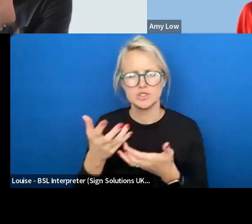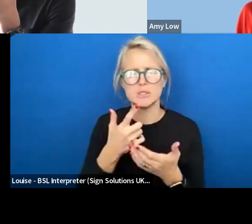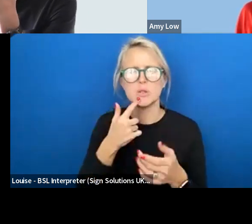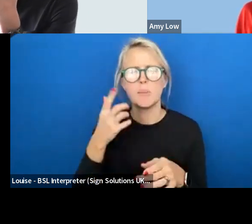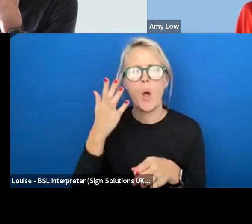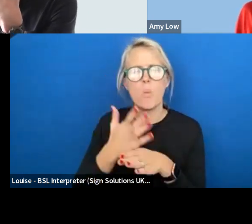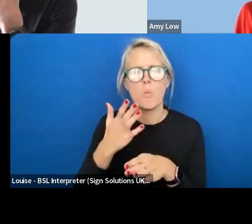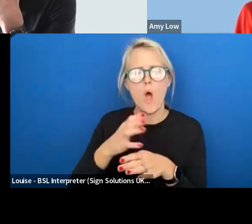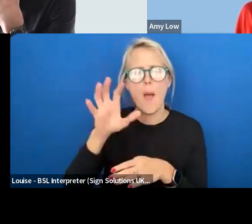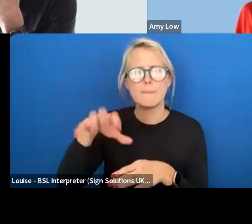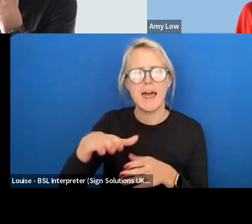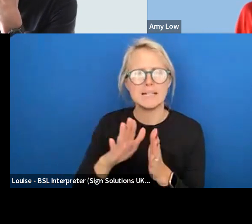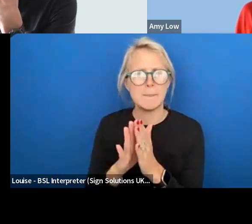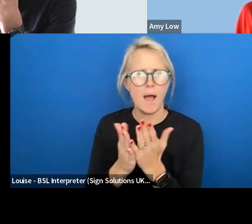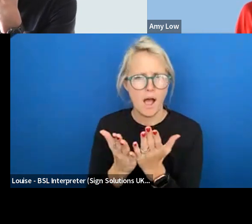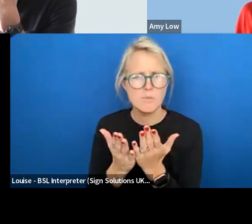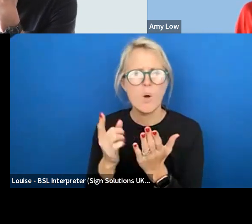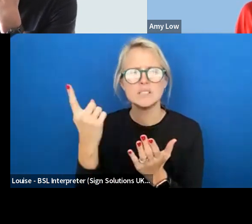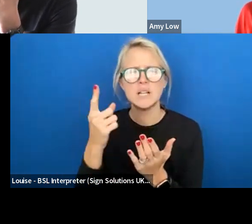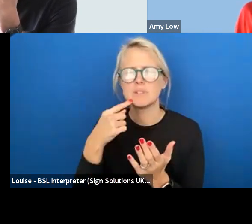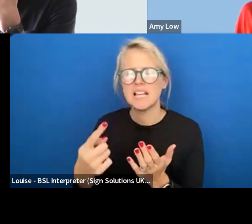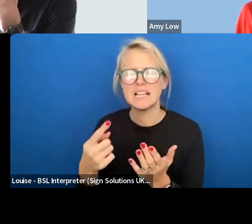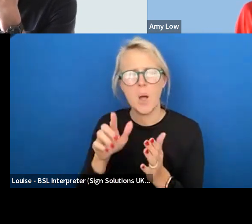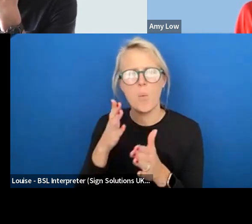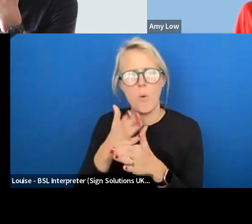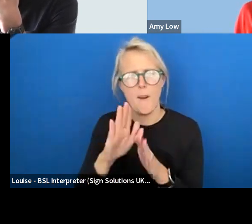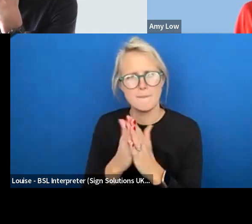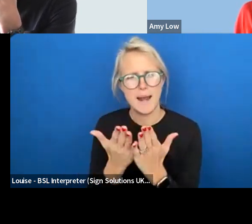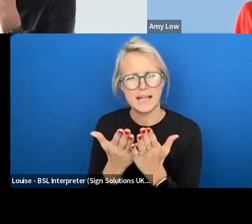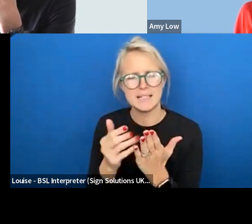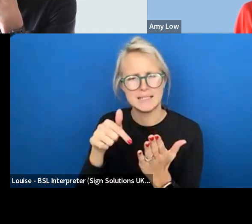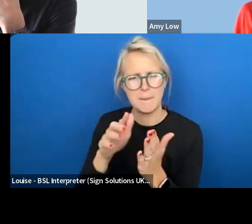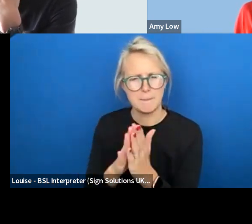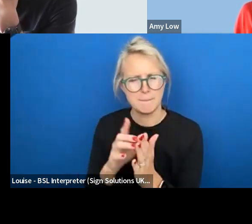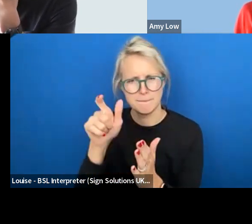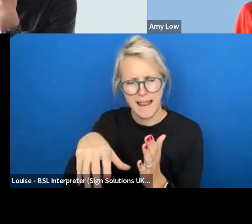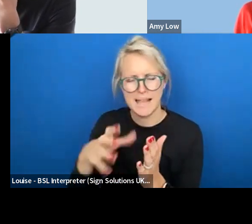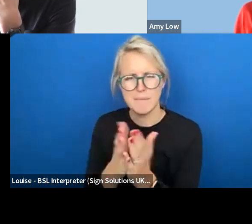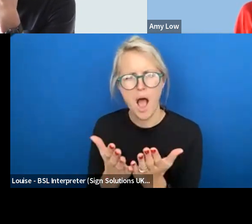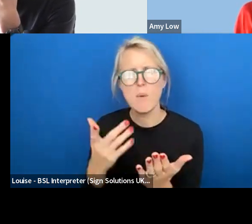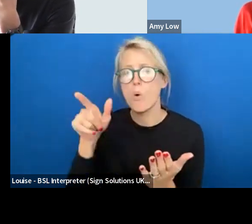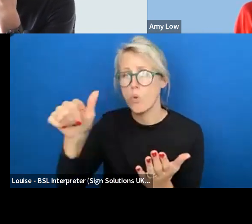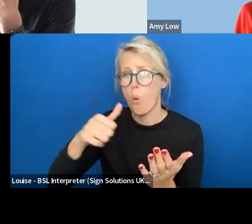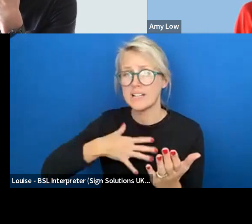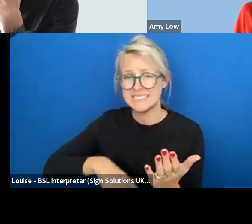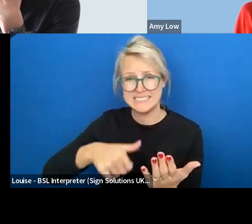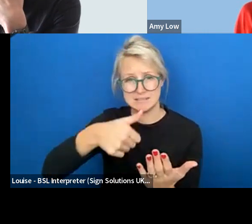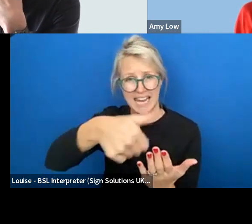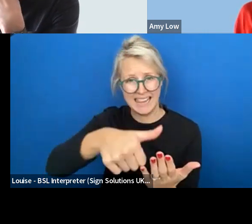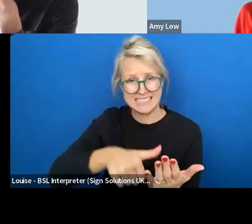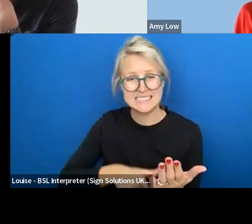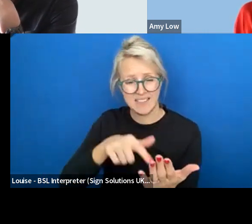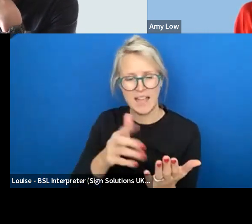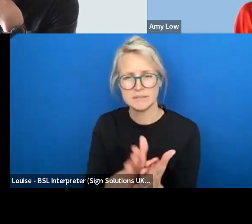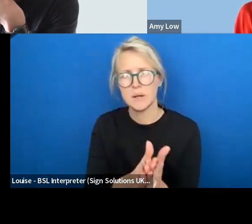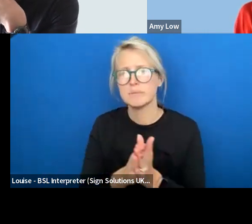workplace passports. So somebody said, we have a workplace passport where all your needs are listed, and it moves with you within the company